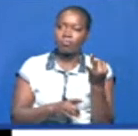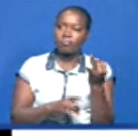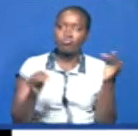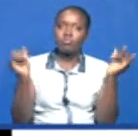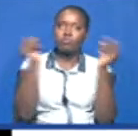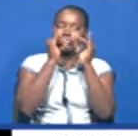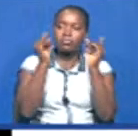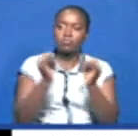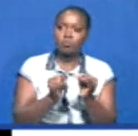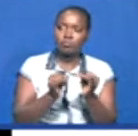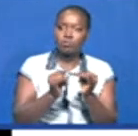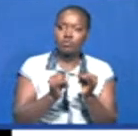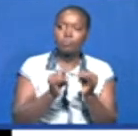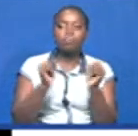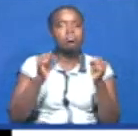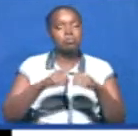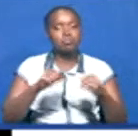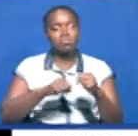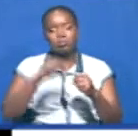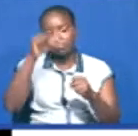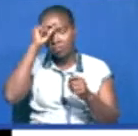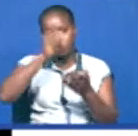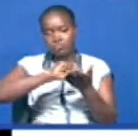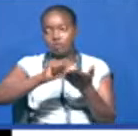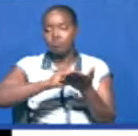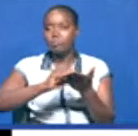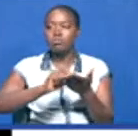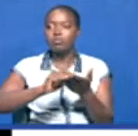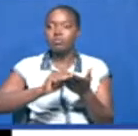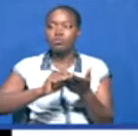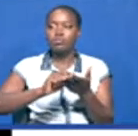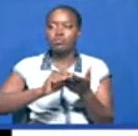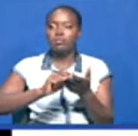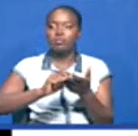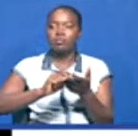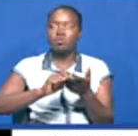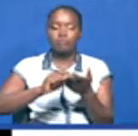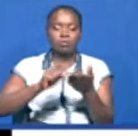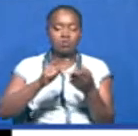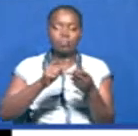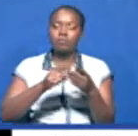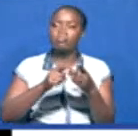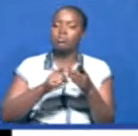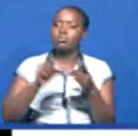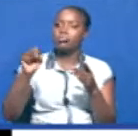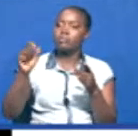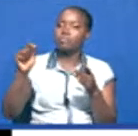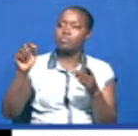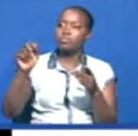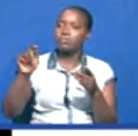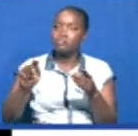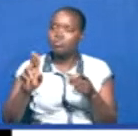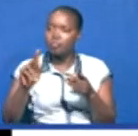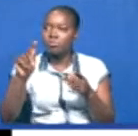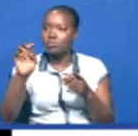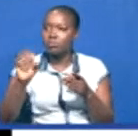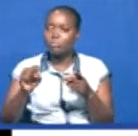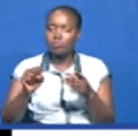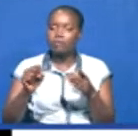international agreements that government has signed, statutes, the common law, and the government